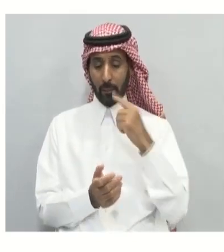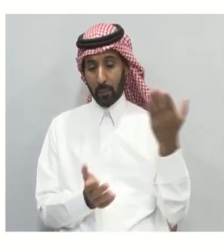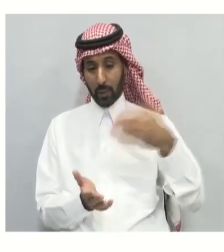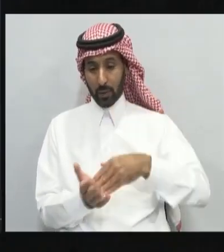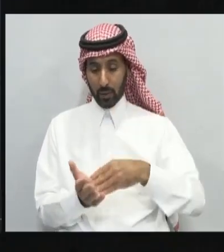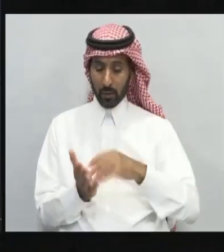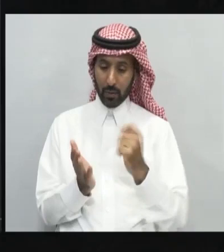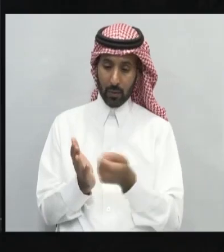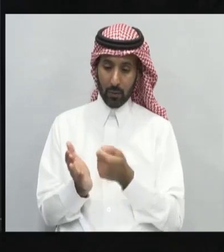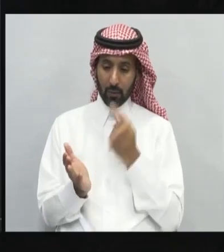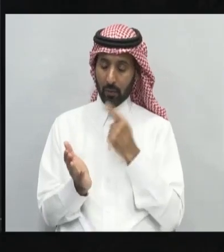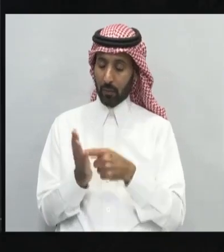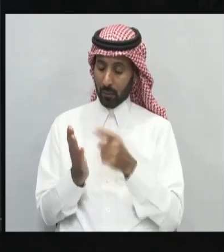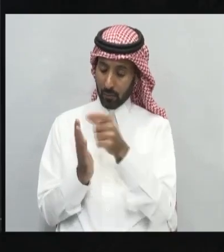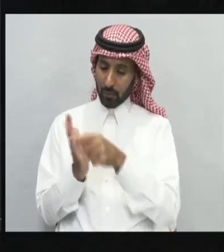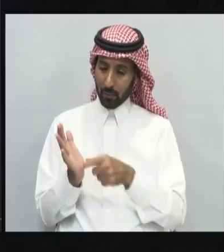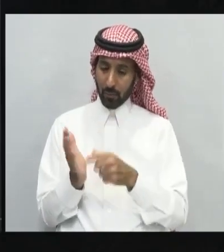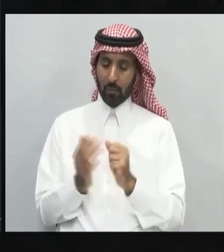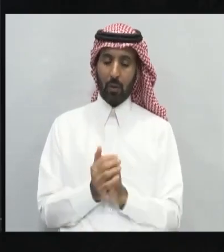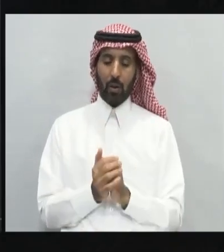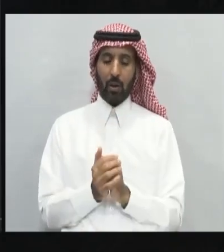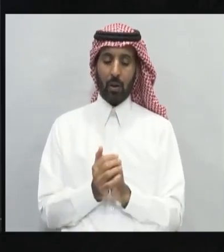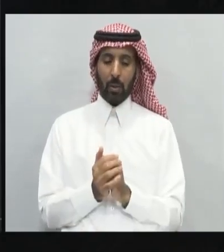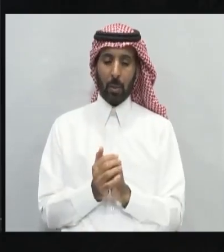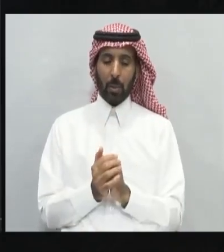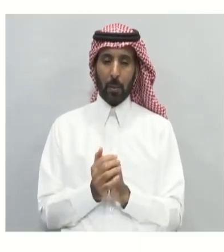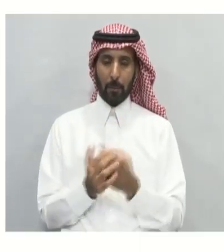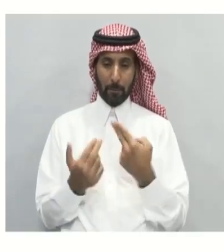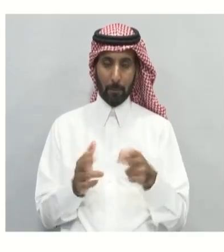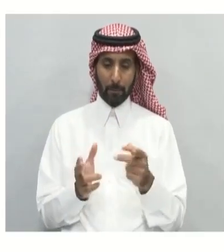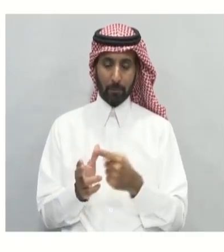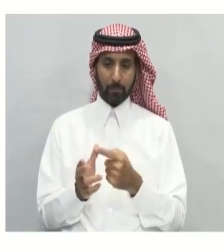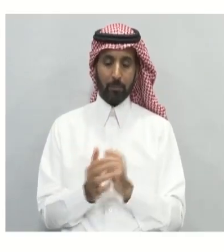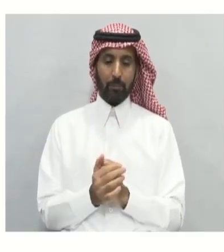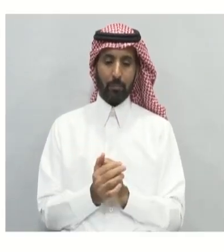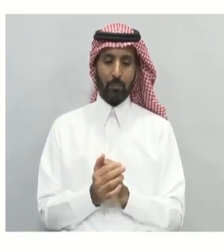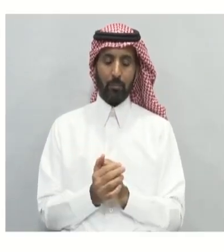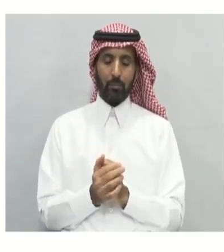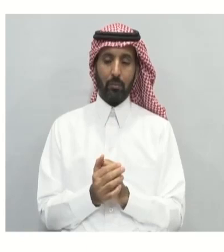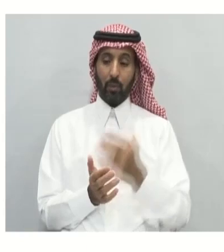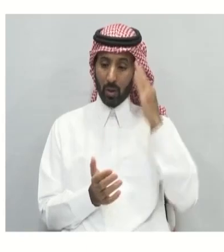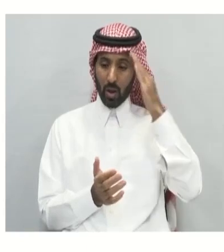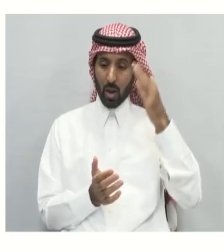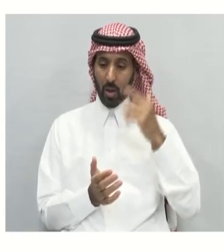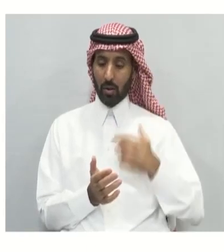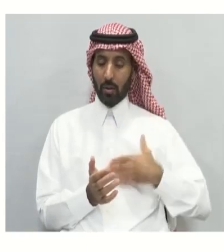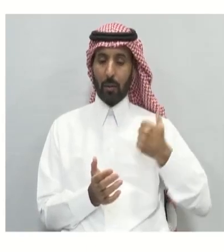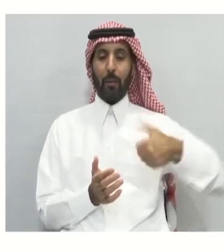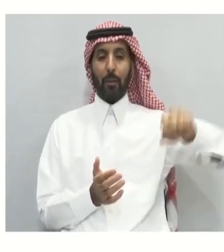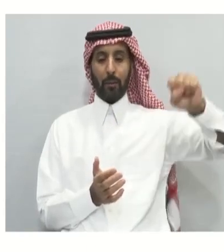them in correctly formed sentences. Let's start with the first one. Hello, Uncle